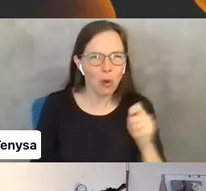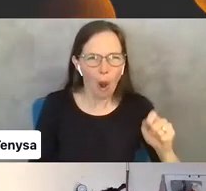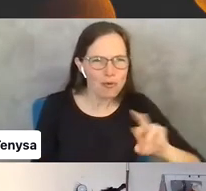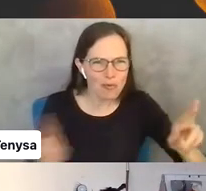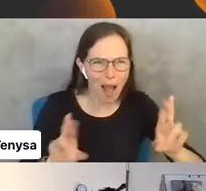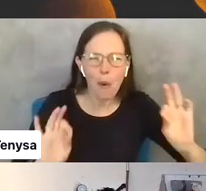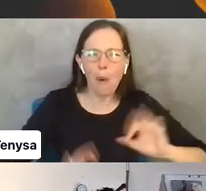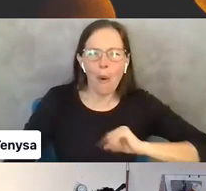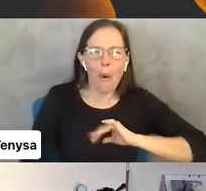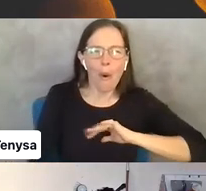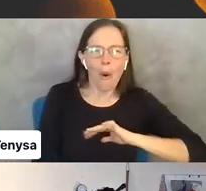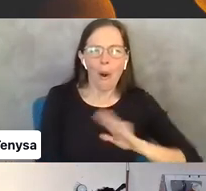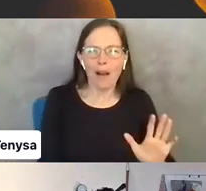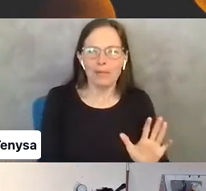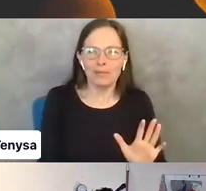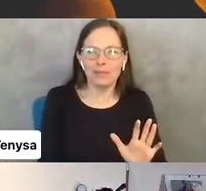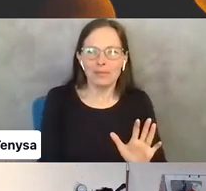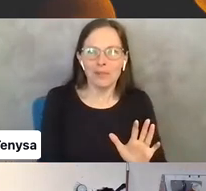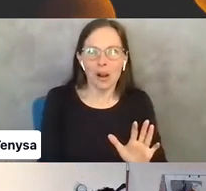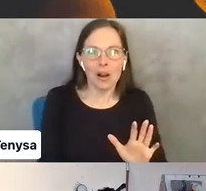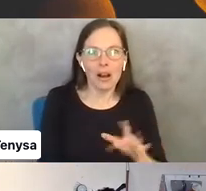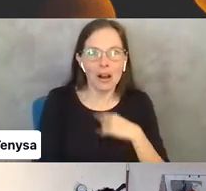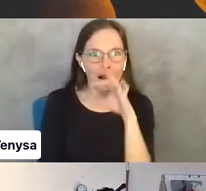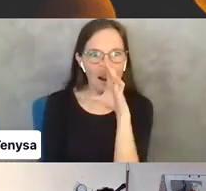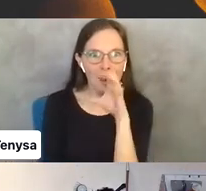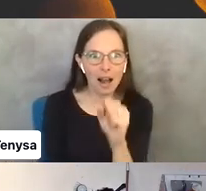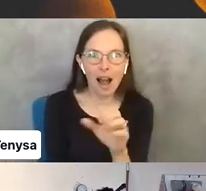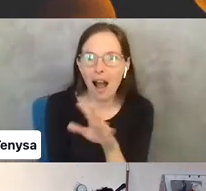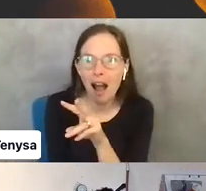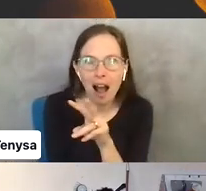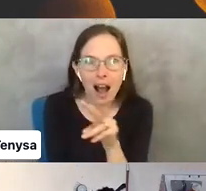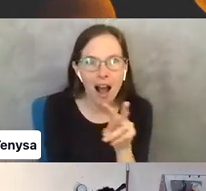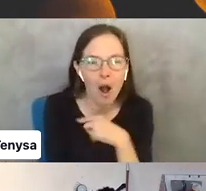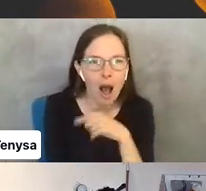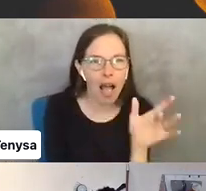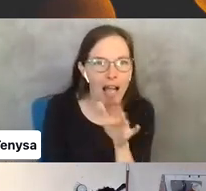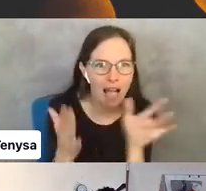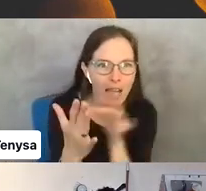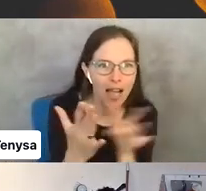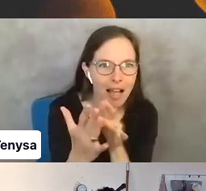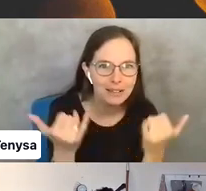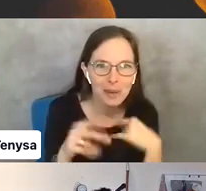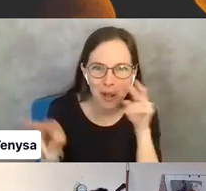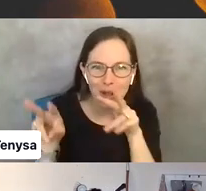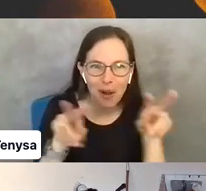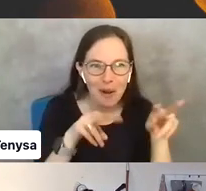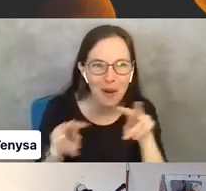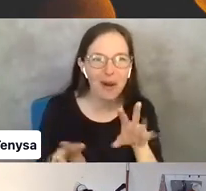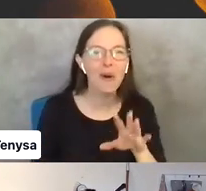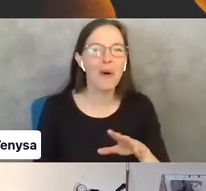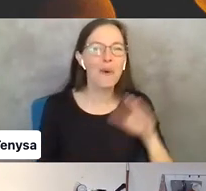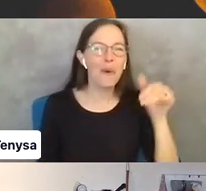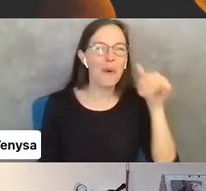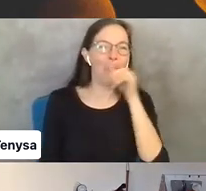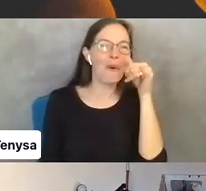is amazing. Oh, I'm obsessed. Oh, I'm swiping at everybody now. So I'm just like looking at all the, oh